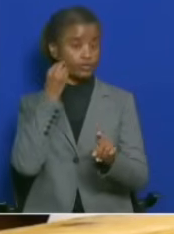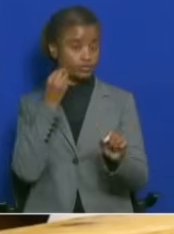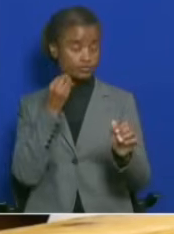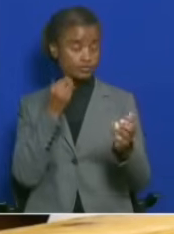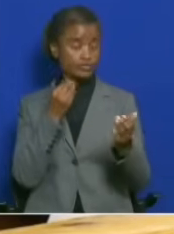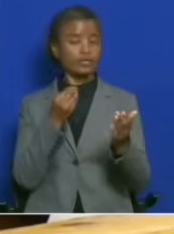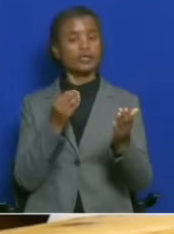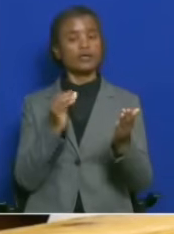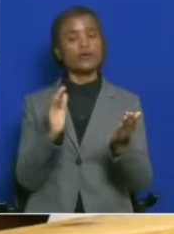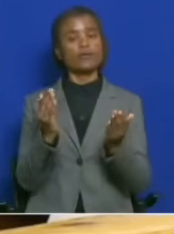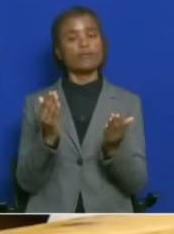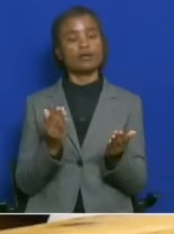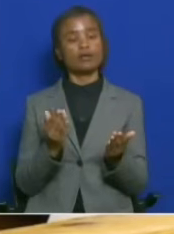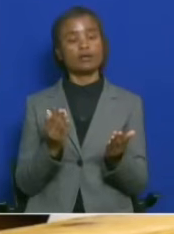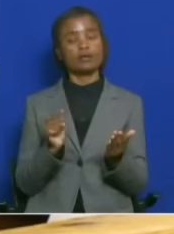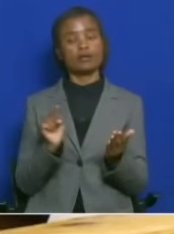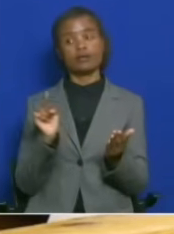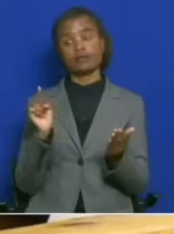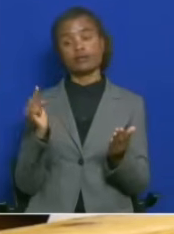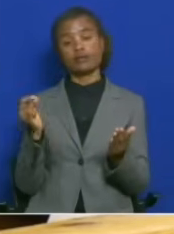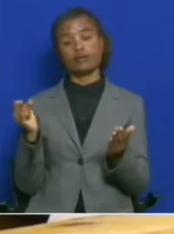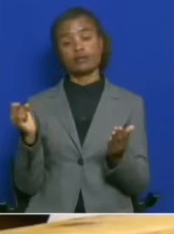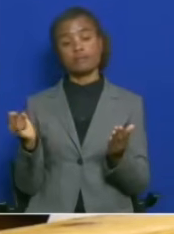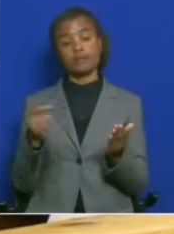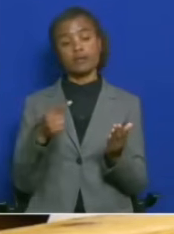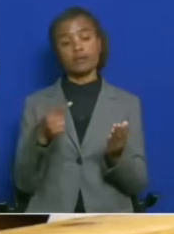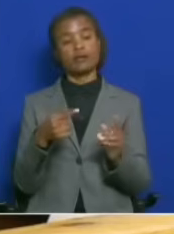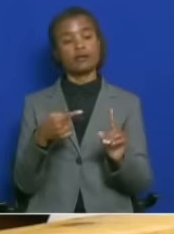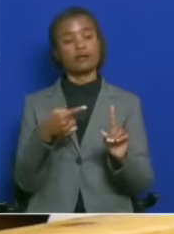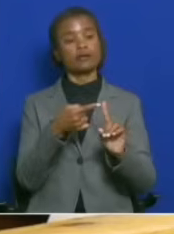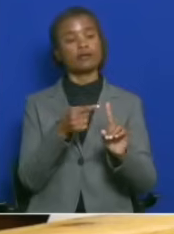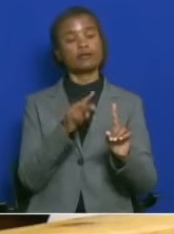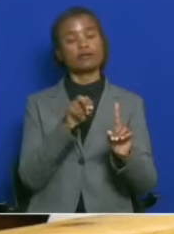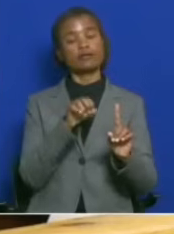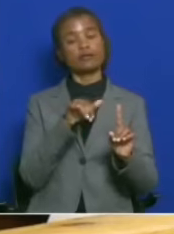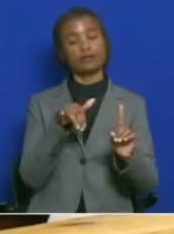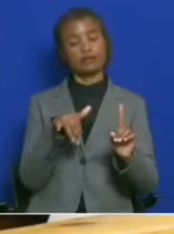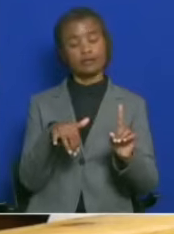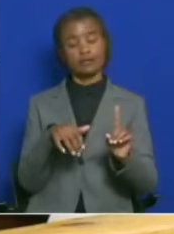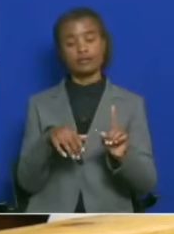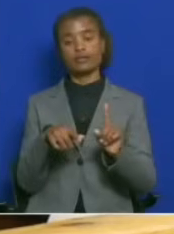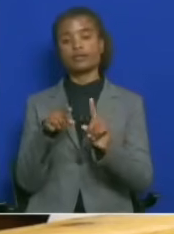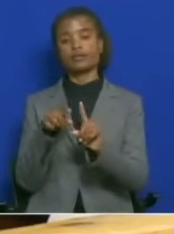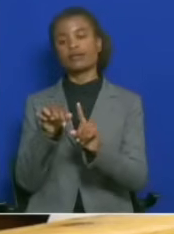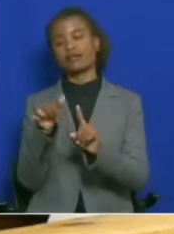And for that, Commissioners, you need to go to page 2192.